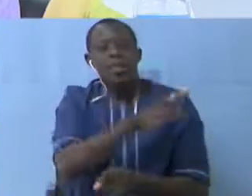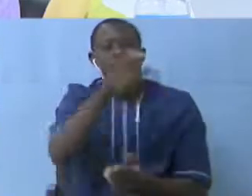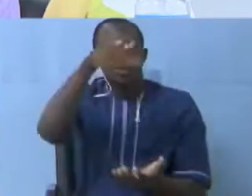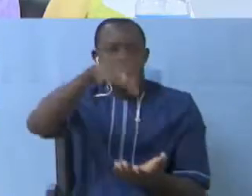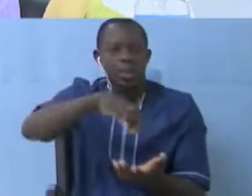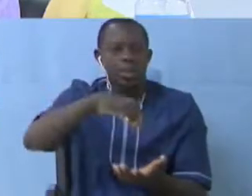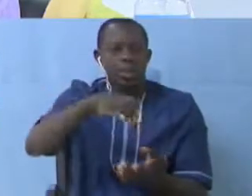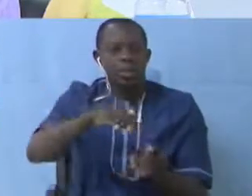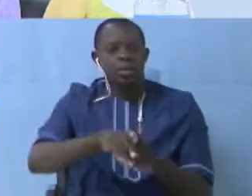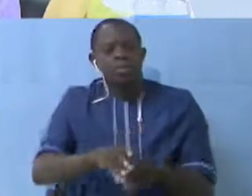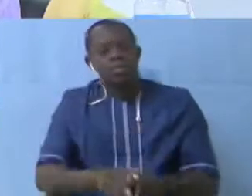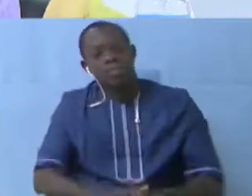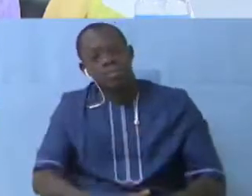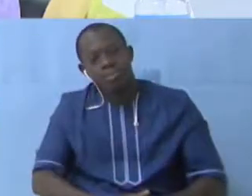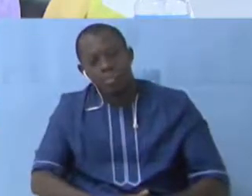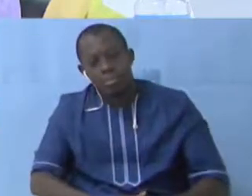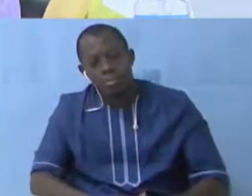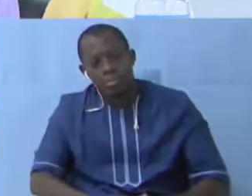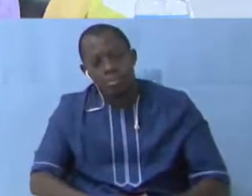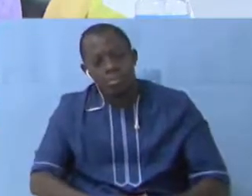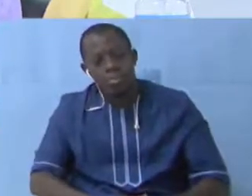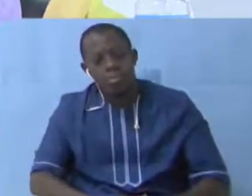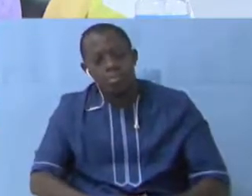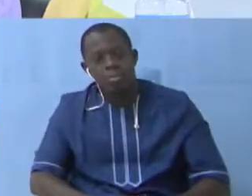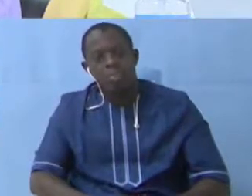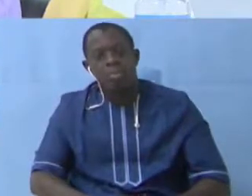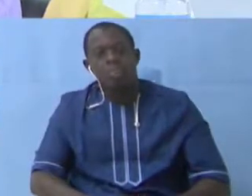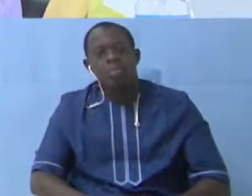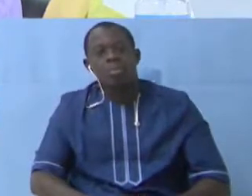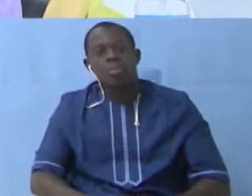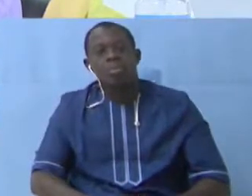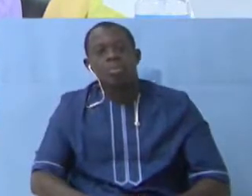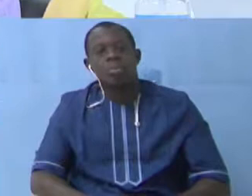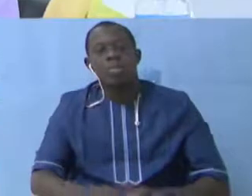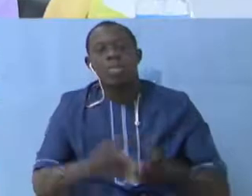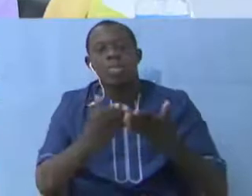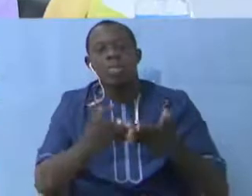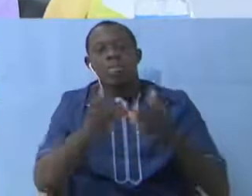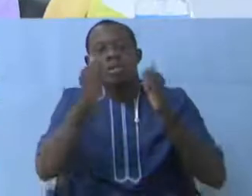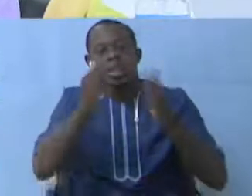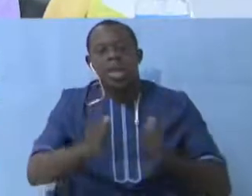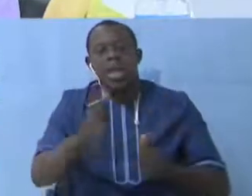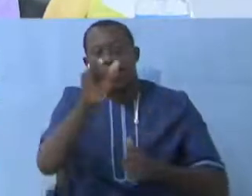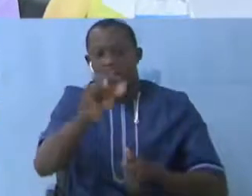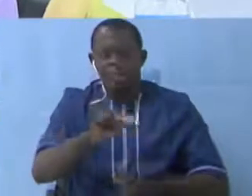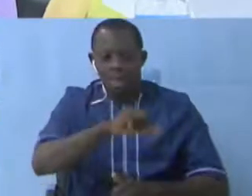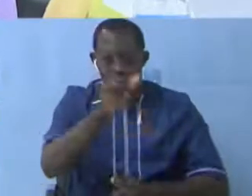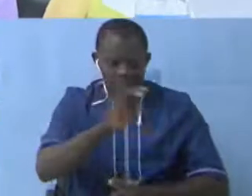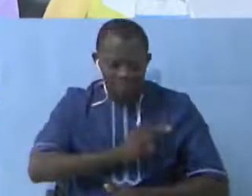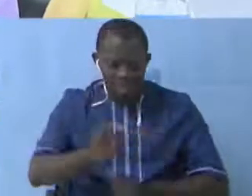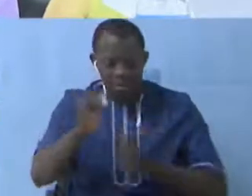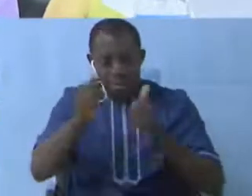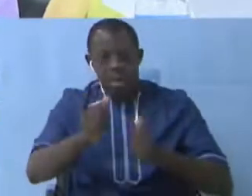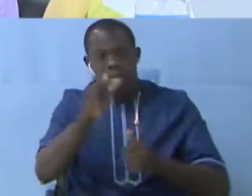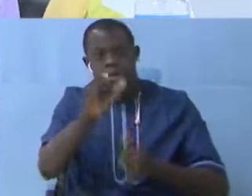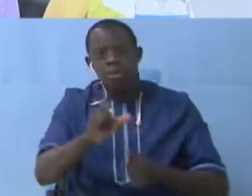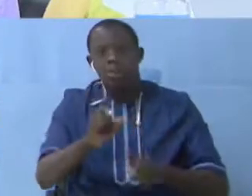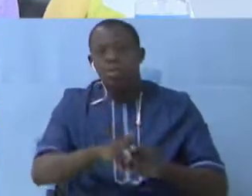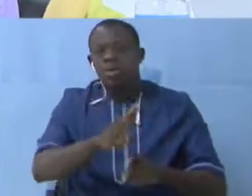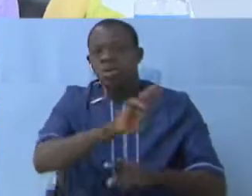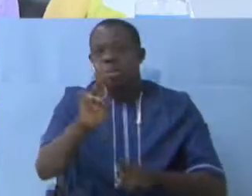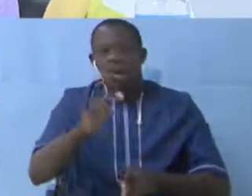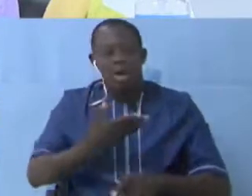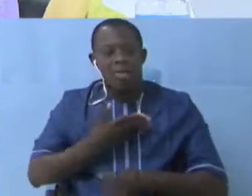génn teeru bi. So the chair and the vice chair, they were around, and there was no security for them. So they just were